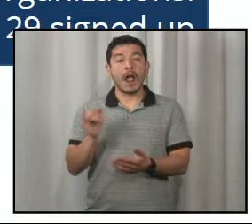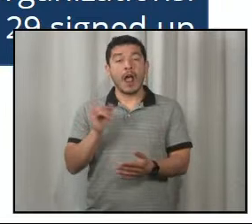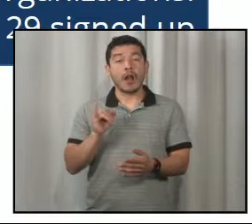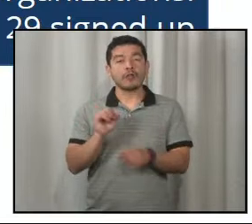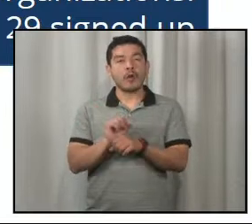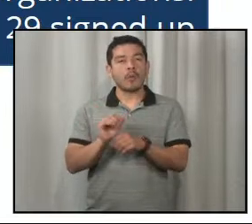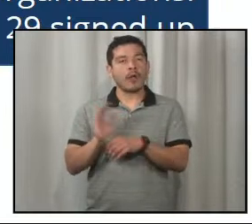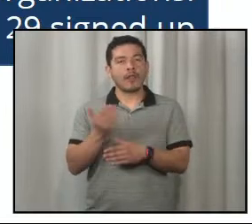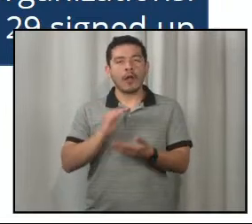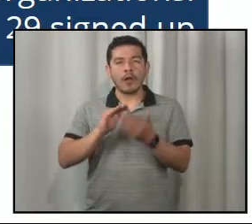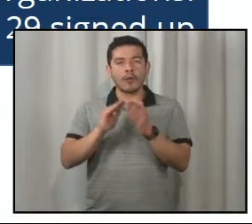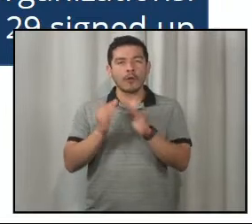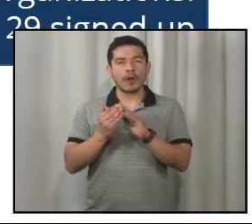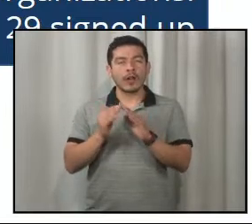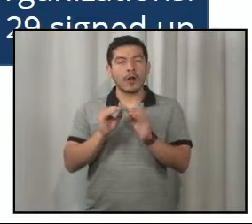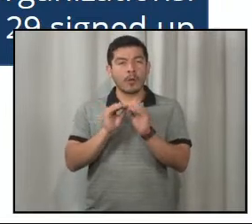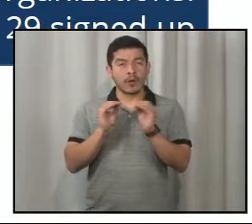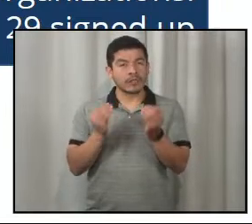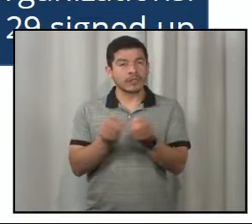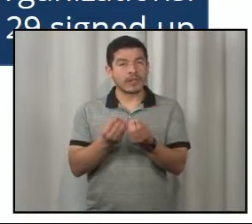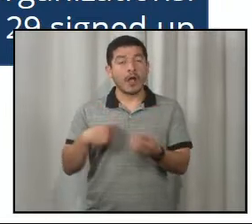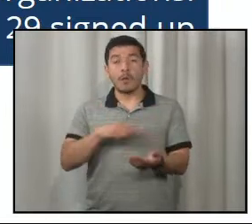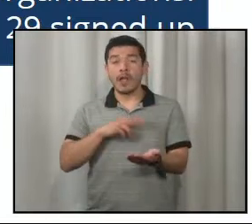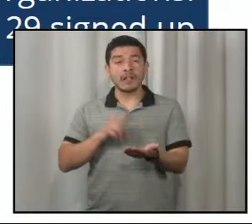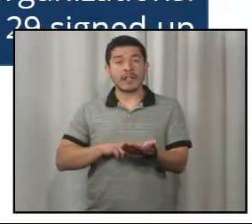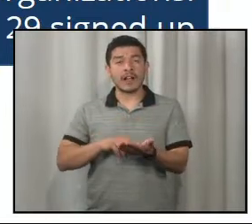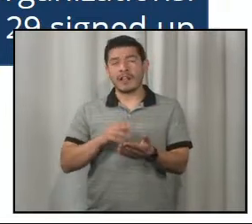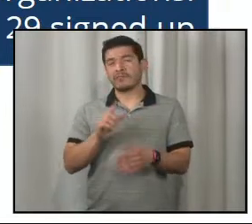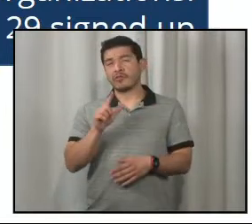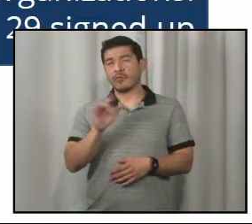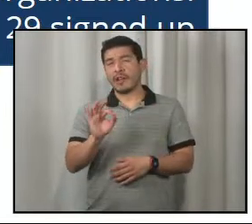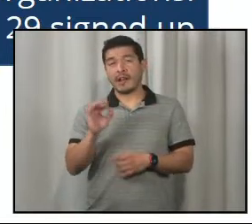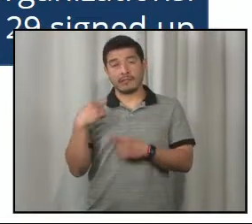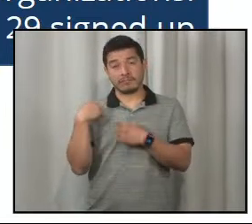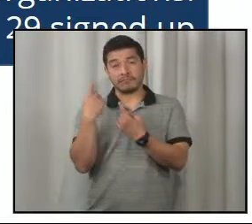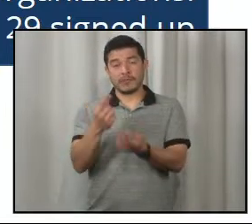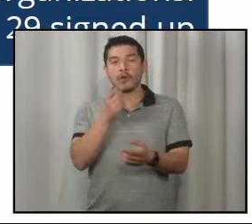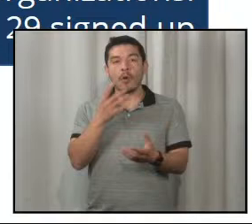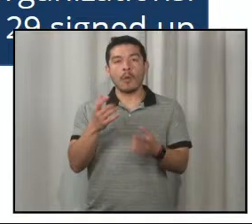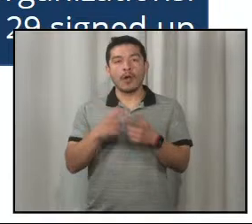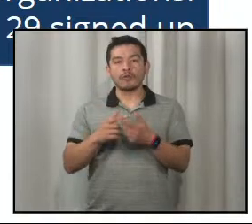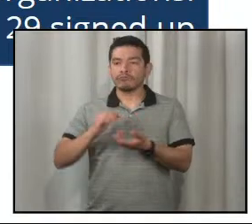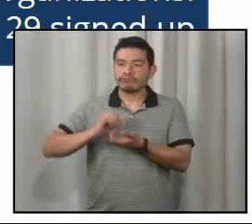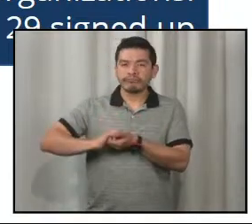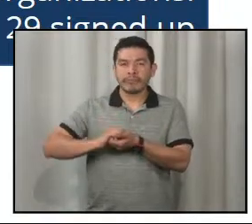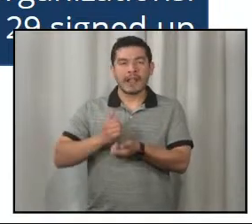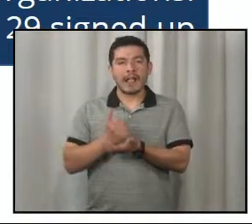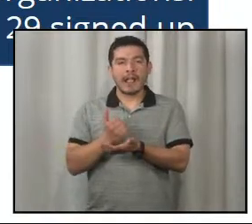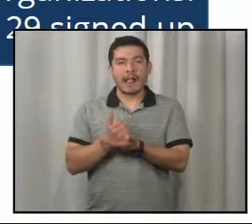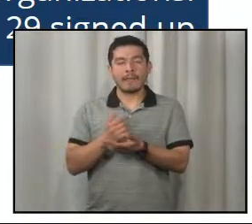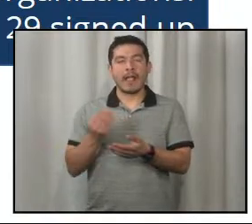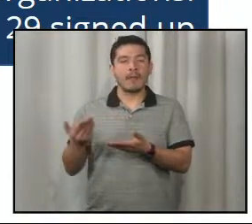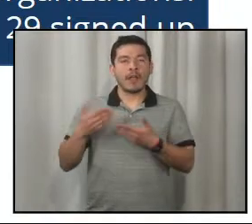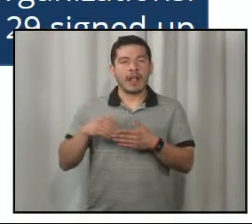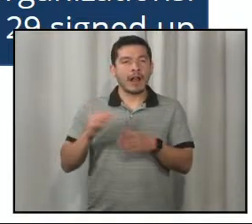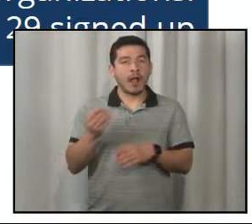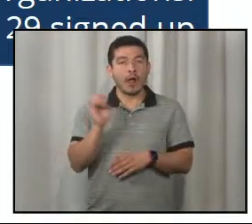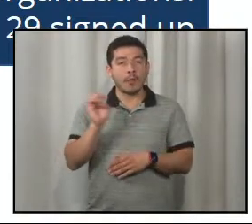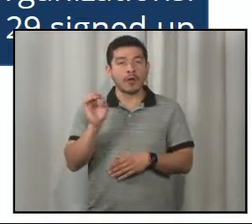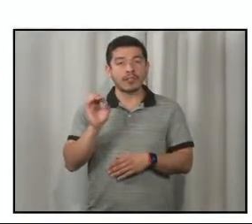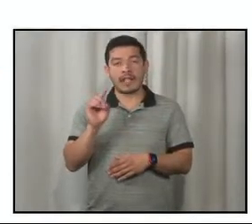community organizations and we've signed up so far 29 who said that they want to help and can be brought into the emergency declaration.